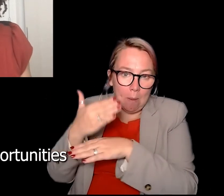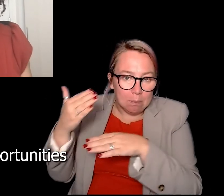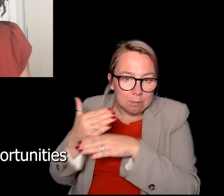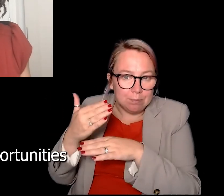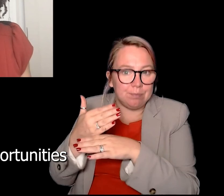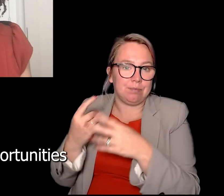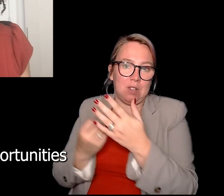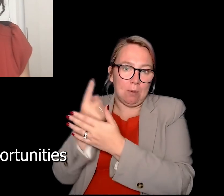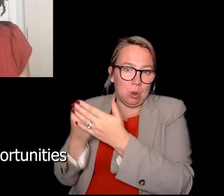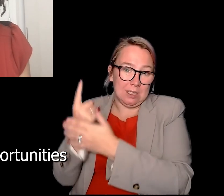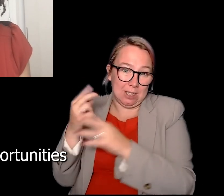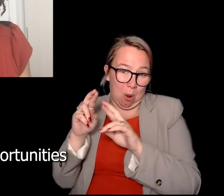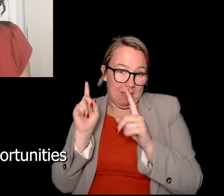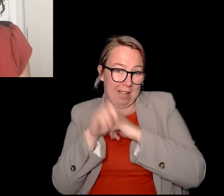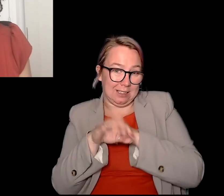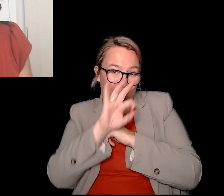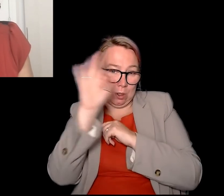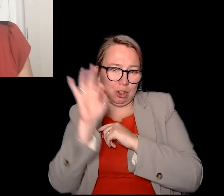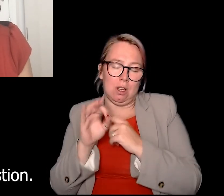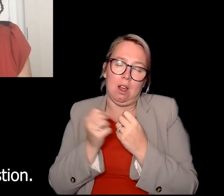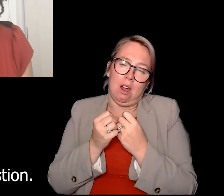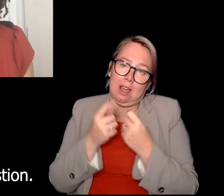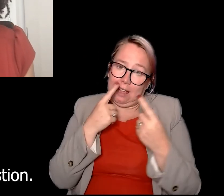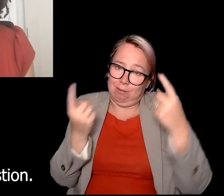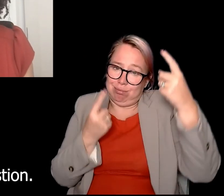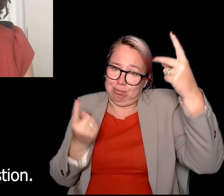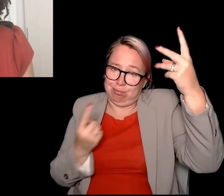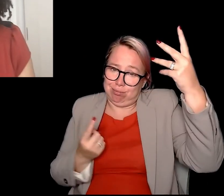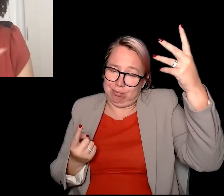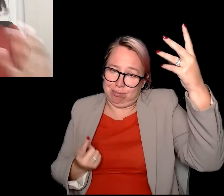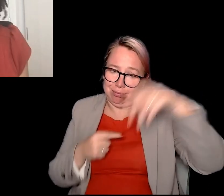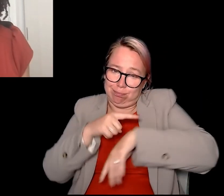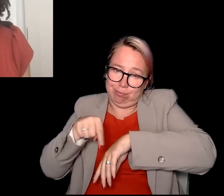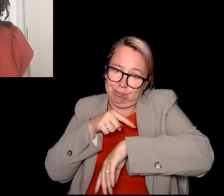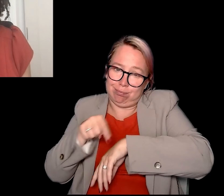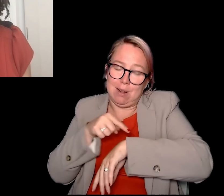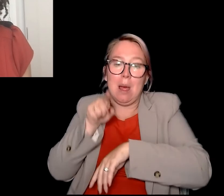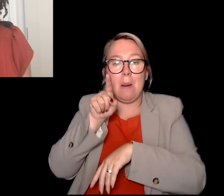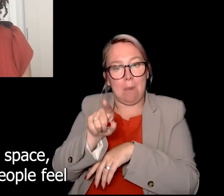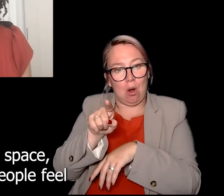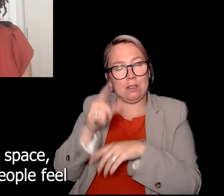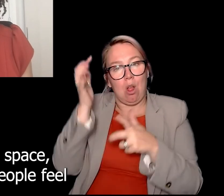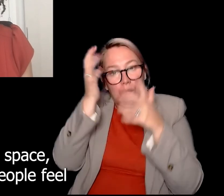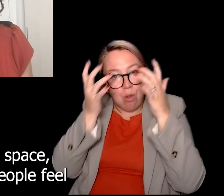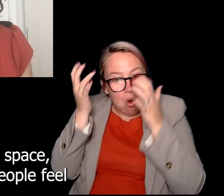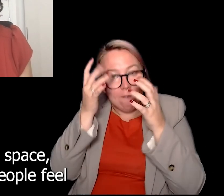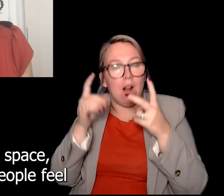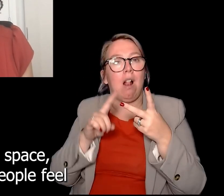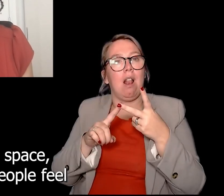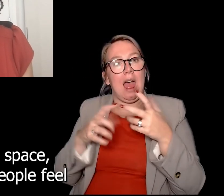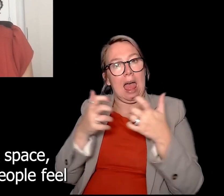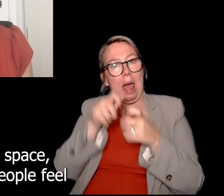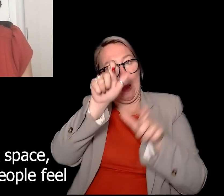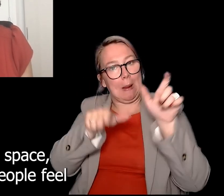and even developing new opportunities for them. Yeah, I hope that answered your question. There's so much to cover there, but like I said, being